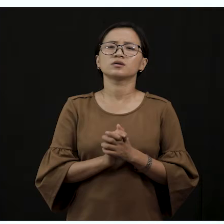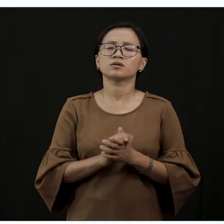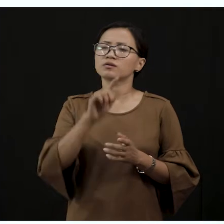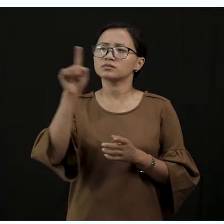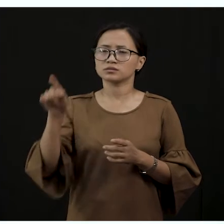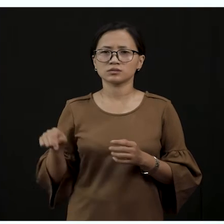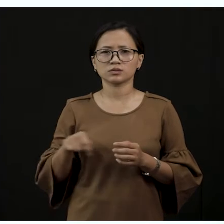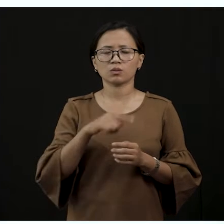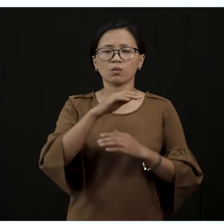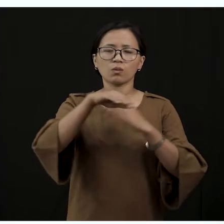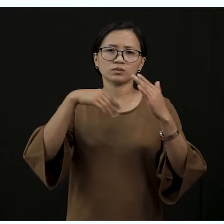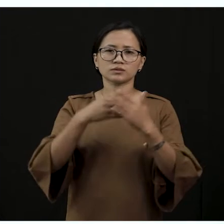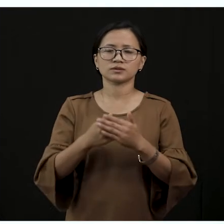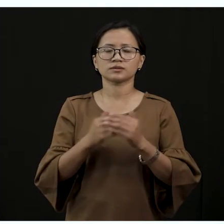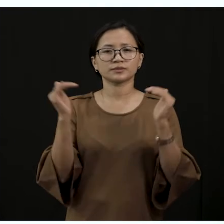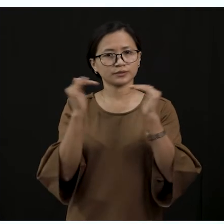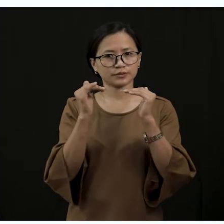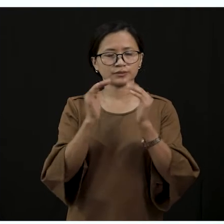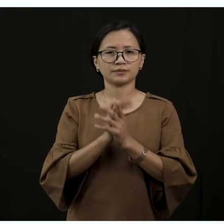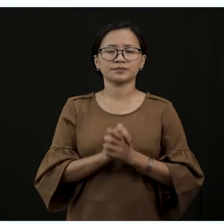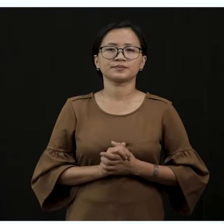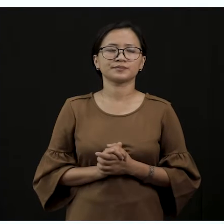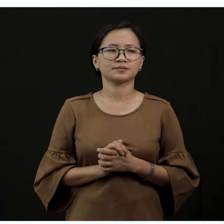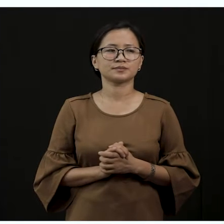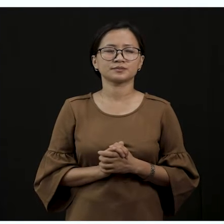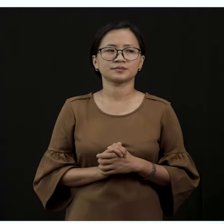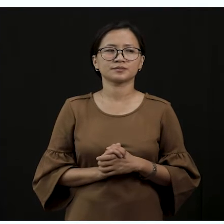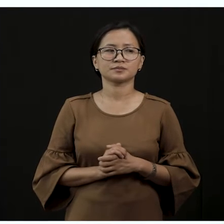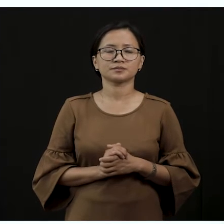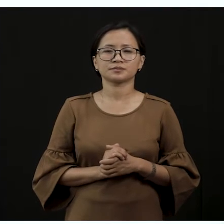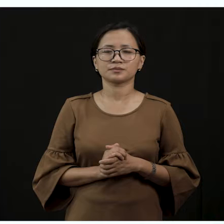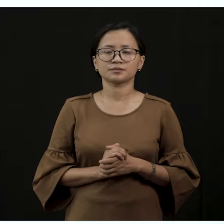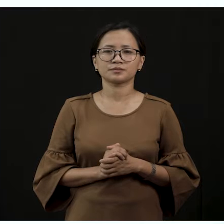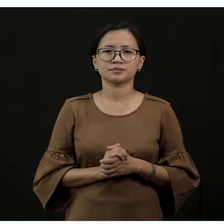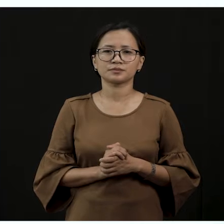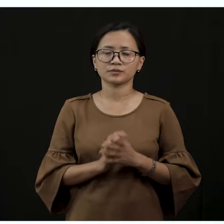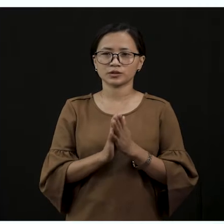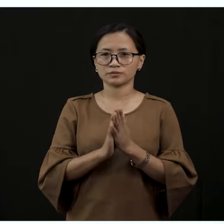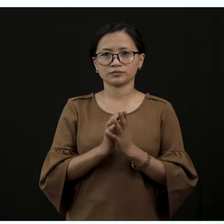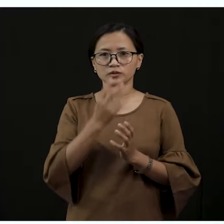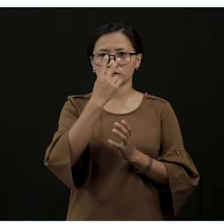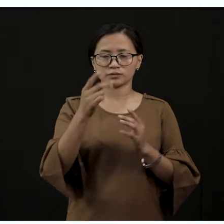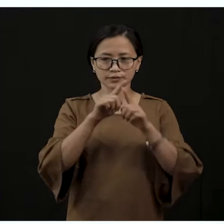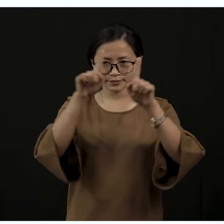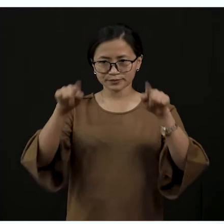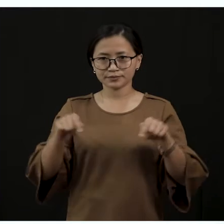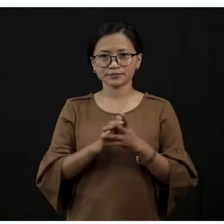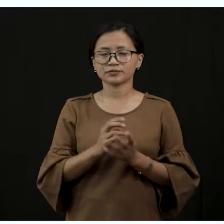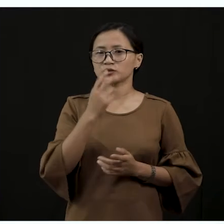all sides are equal. Okay. Then, this is triangle. Yes, this is